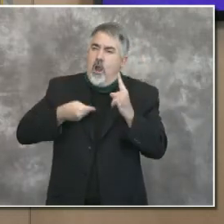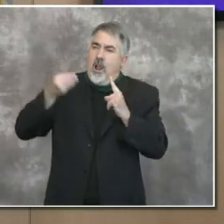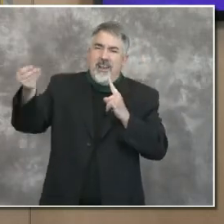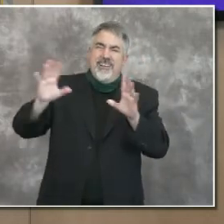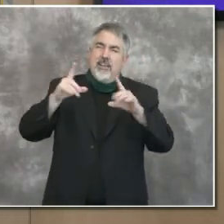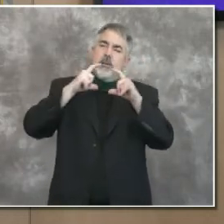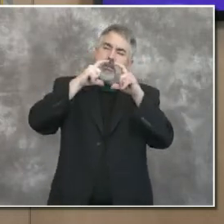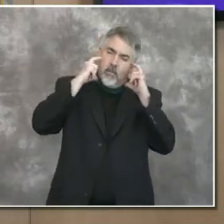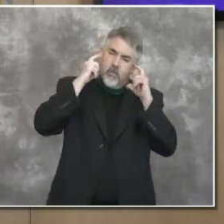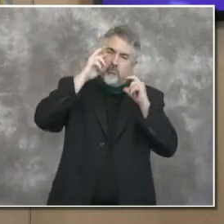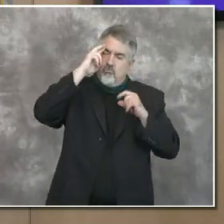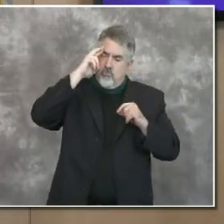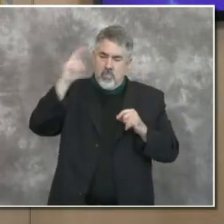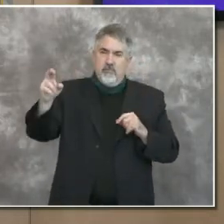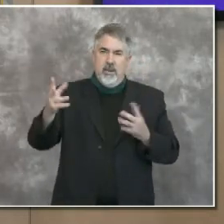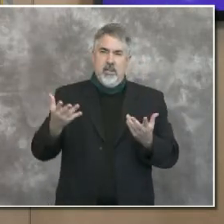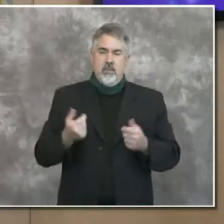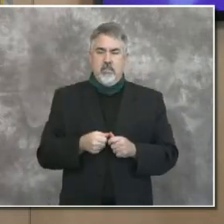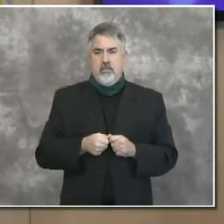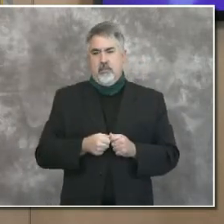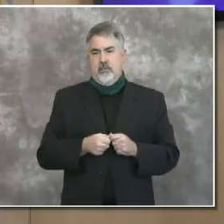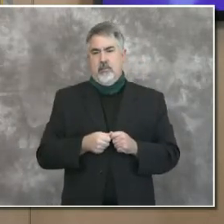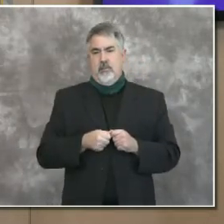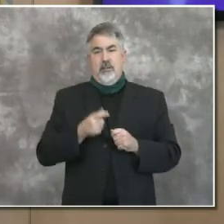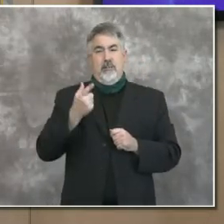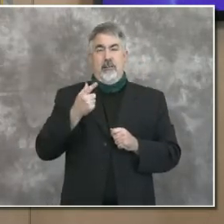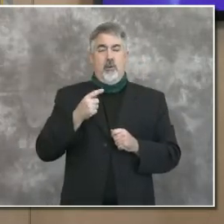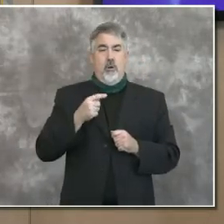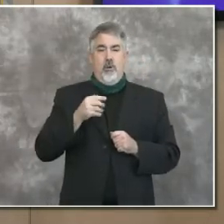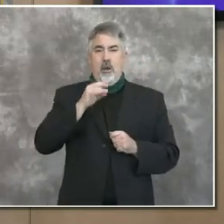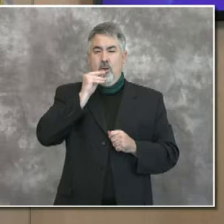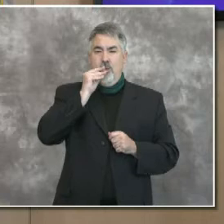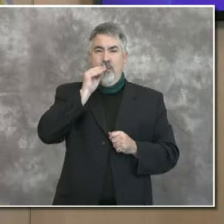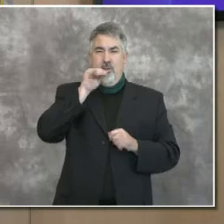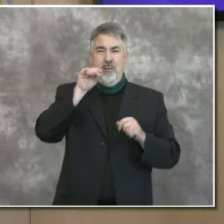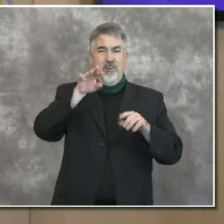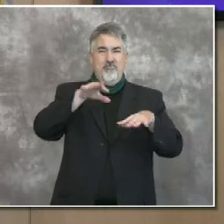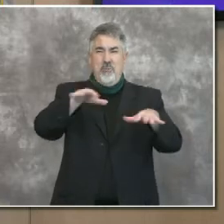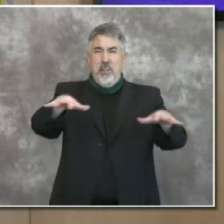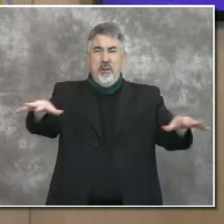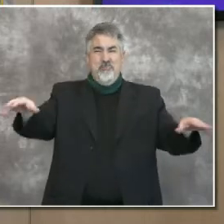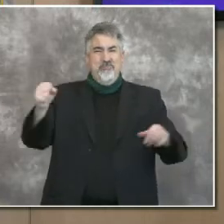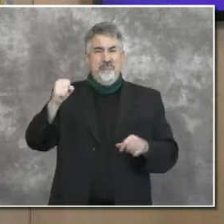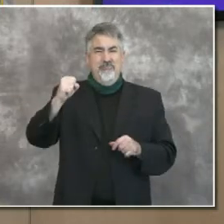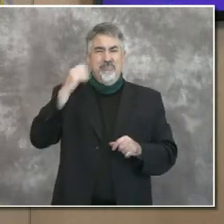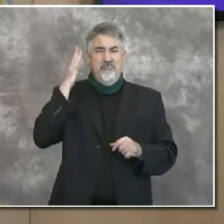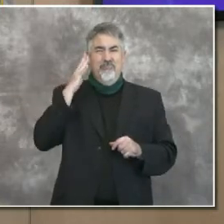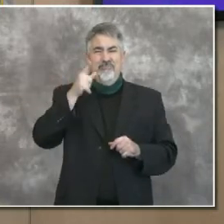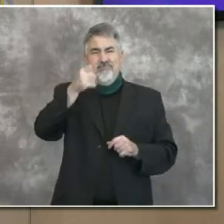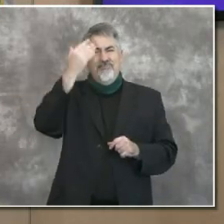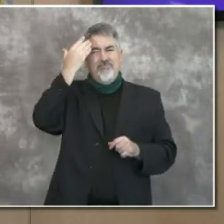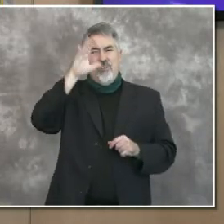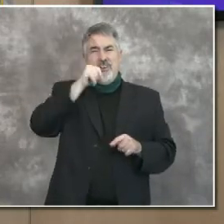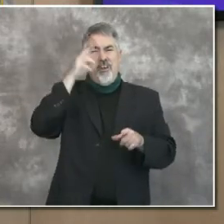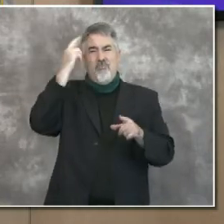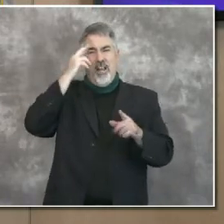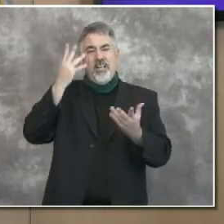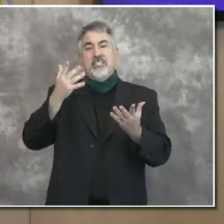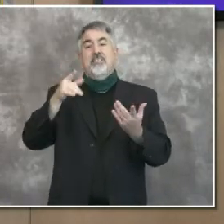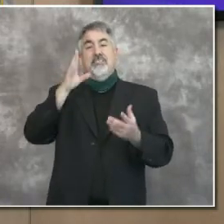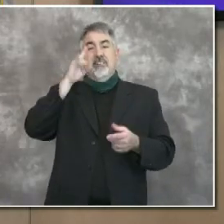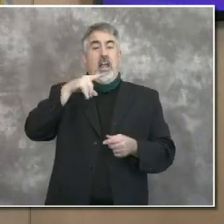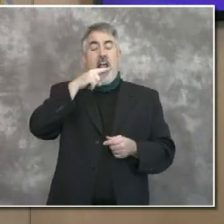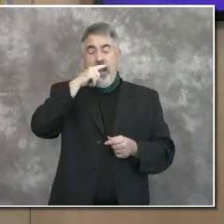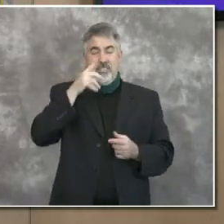by decreasing the particle size transmission when we're singing and coughing and sneezing and talking and